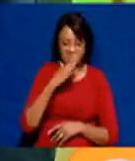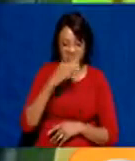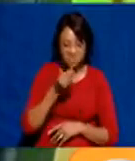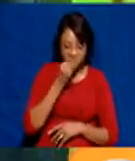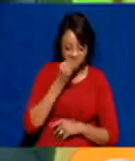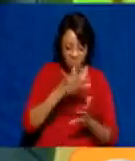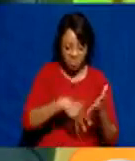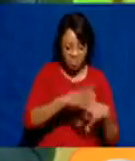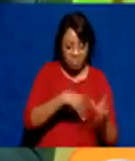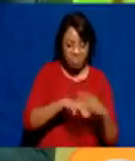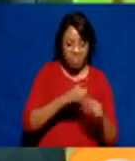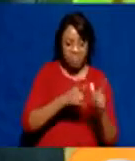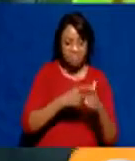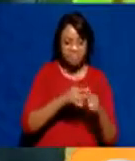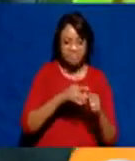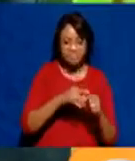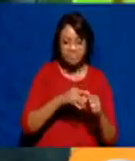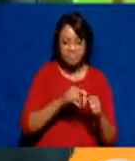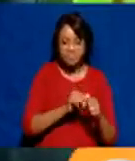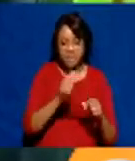waste, then the value goes down, right? But